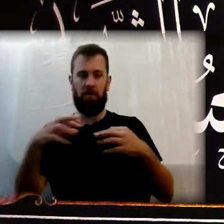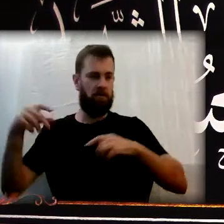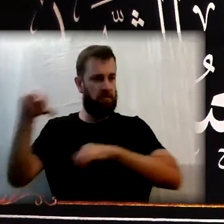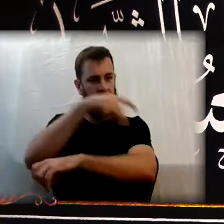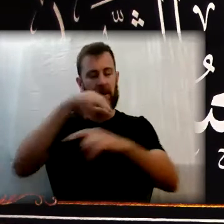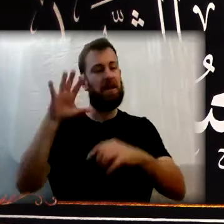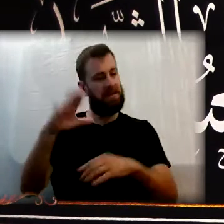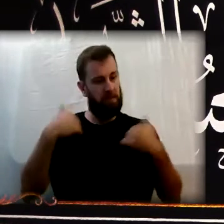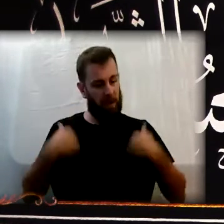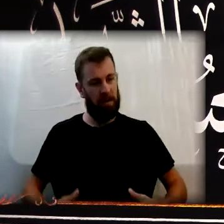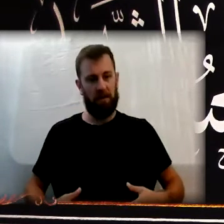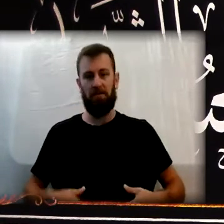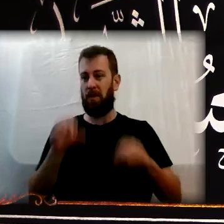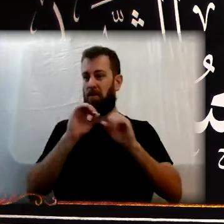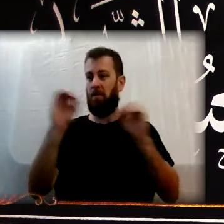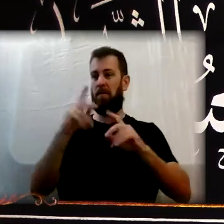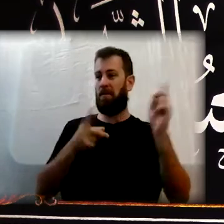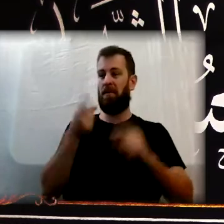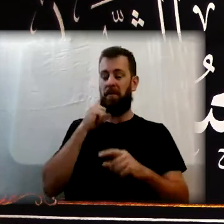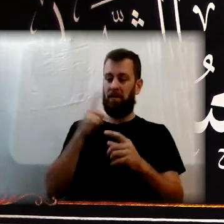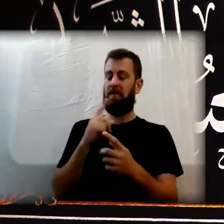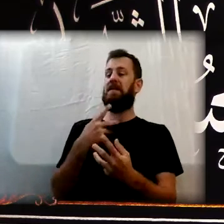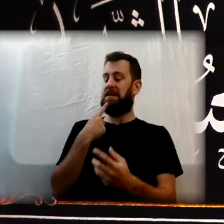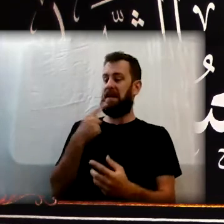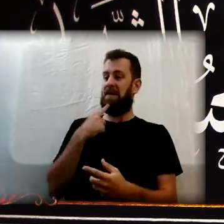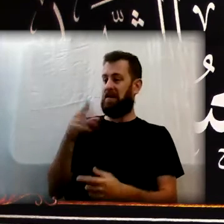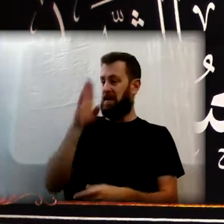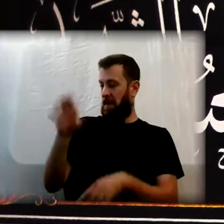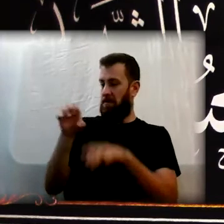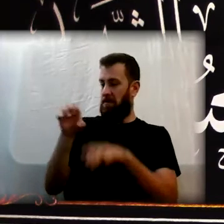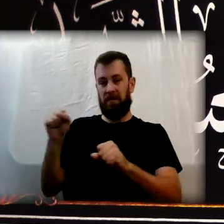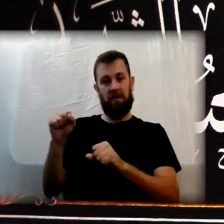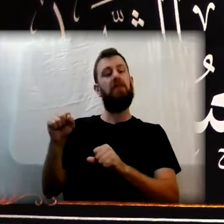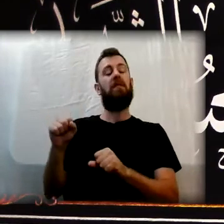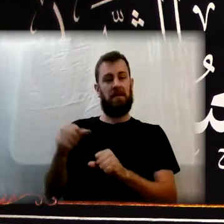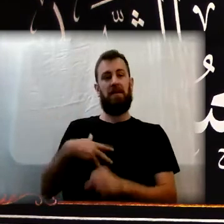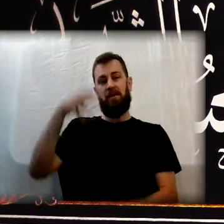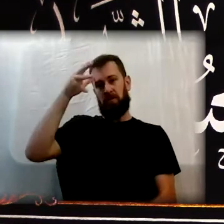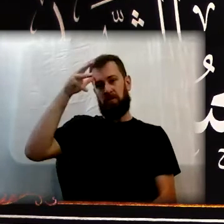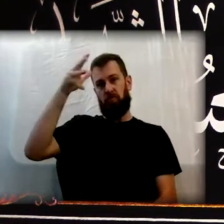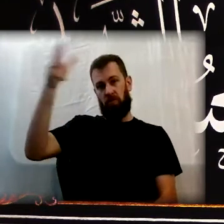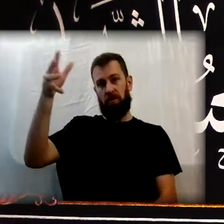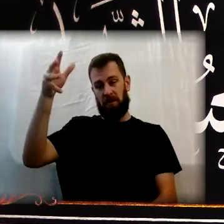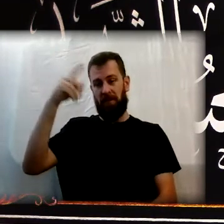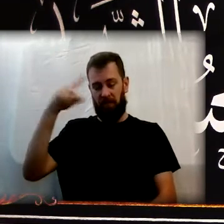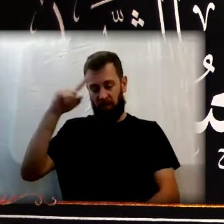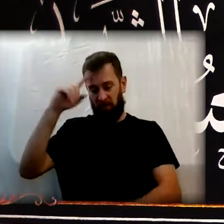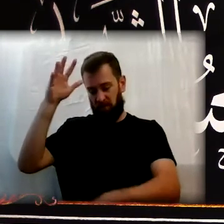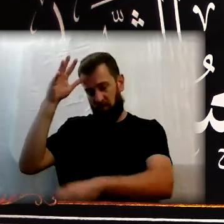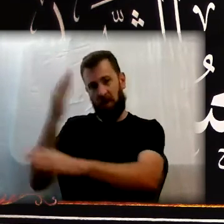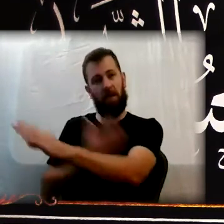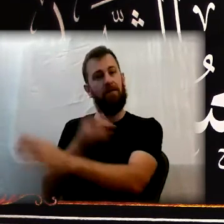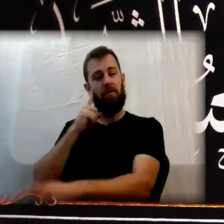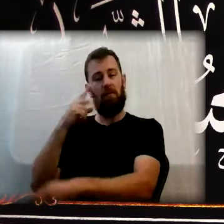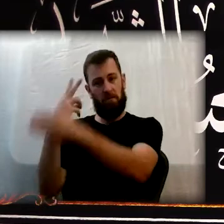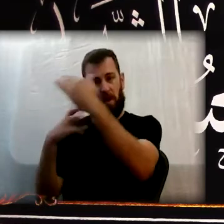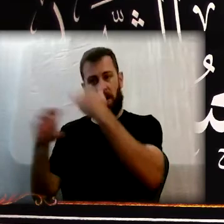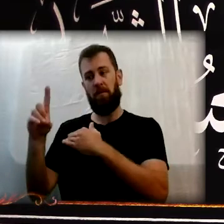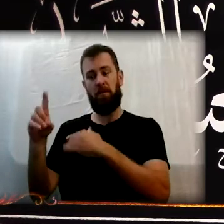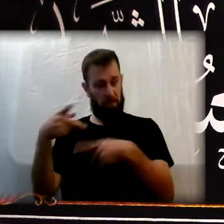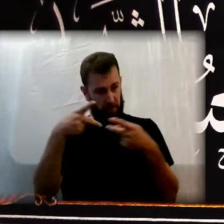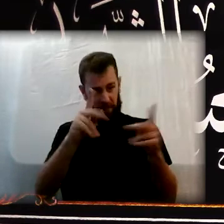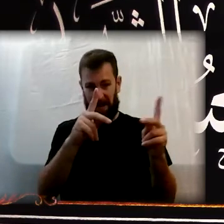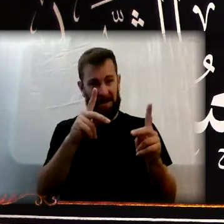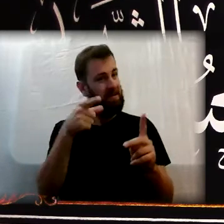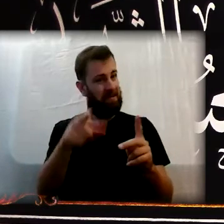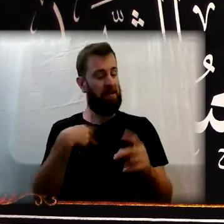body." But nobody came forward and said, "Hussein is the grandson of Rasulullah. We will not allow